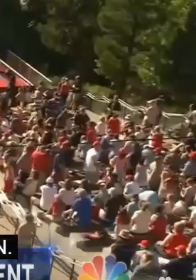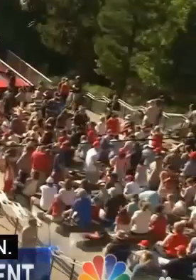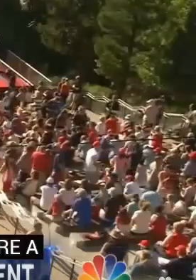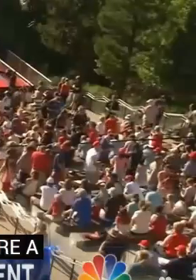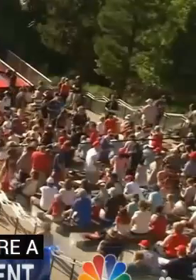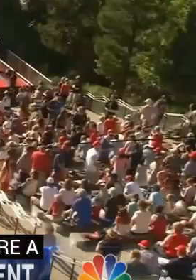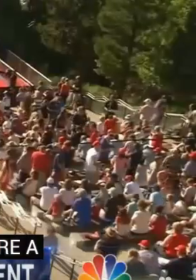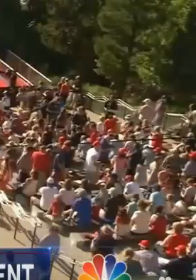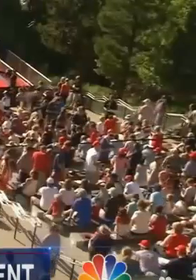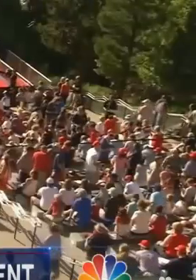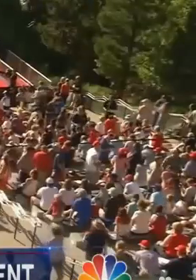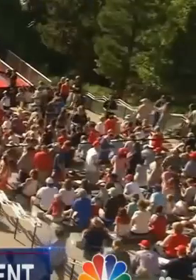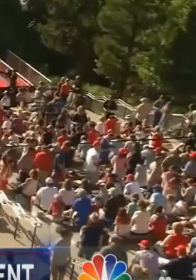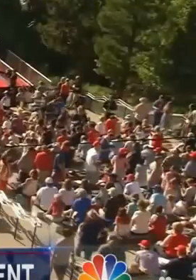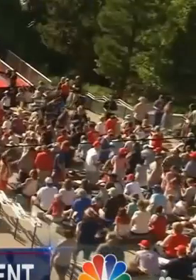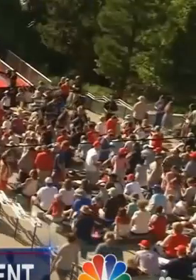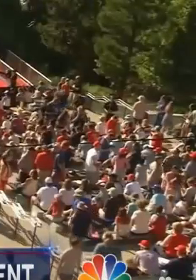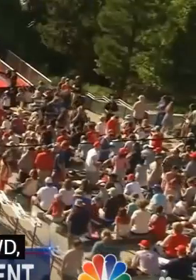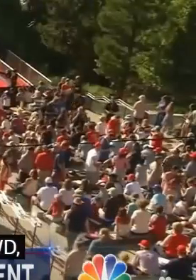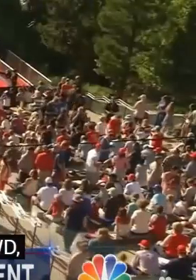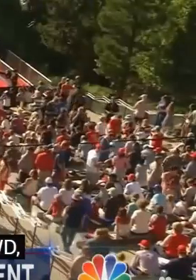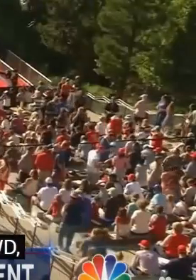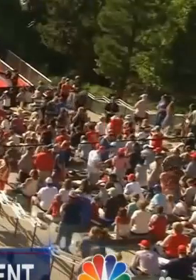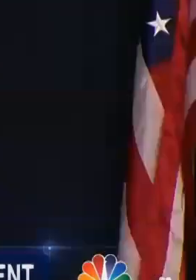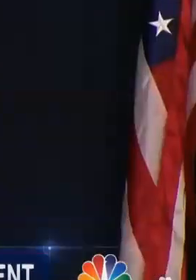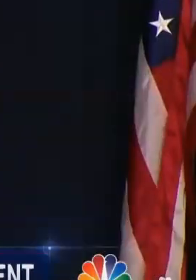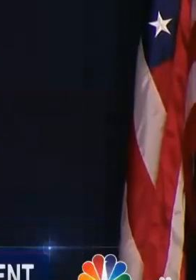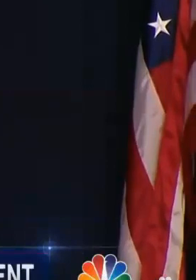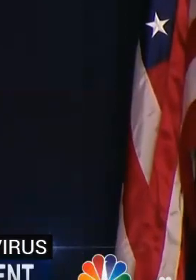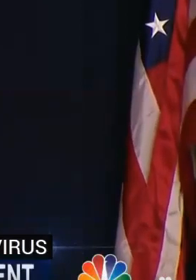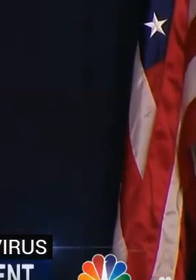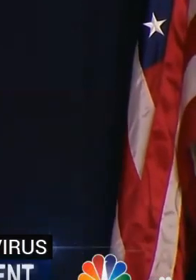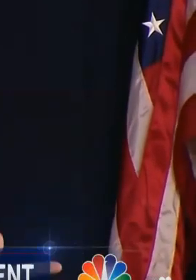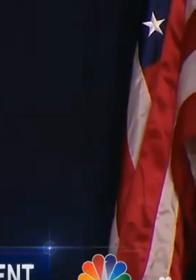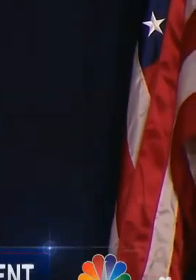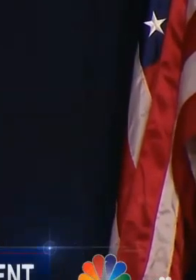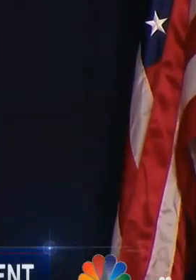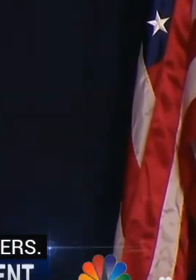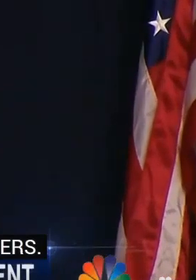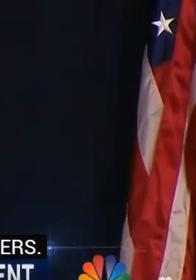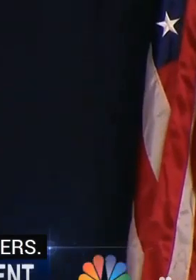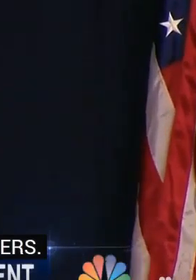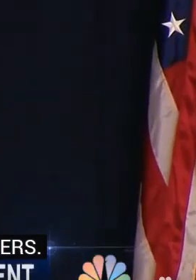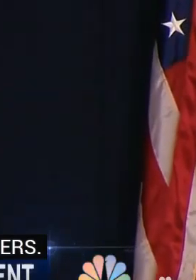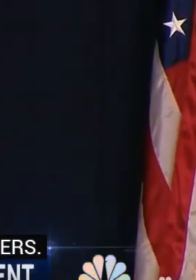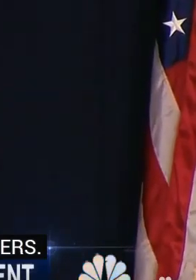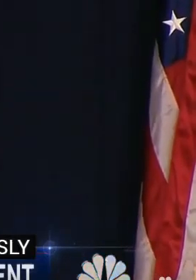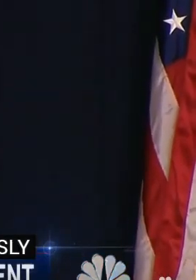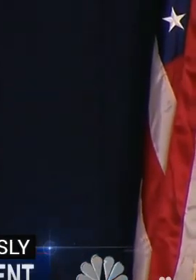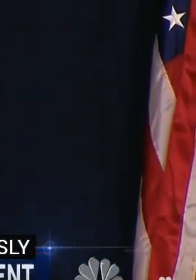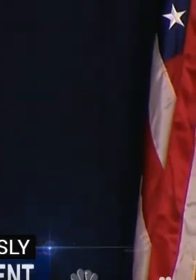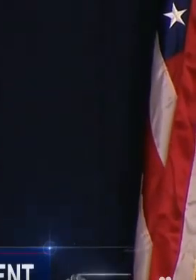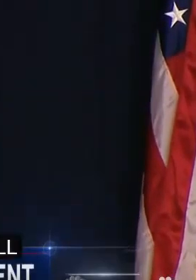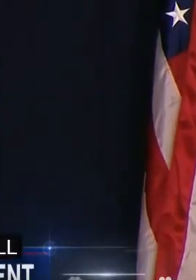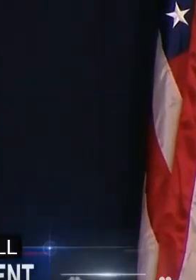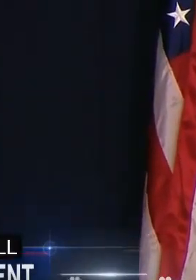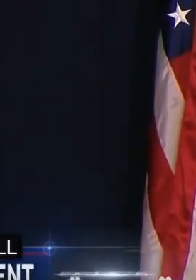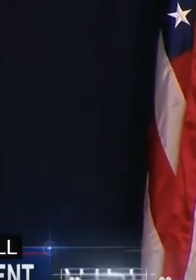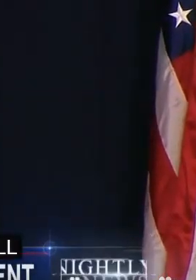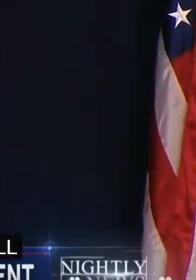only mentioned coronavirus to thank healthcare workers. Working tirelessly to kill the